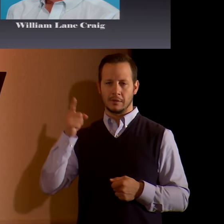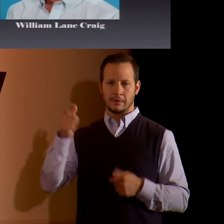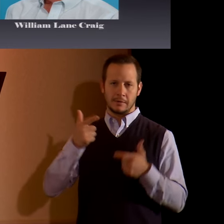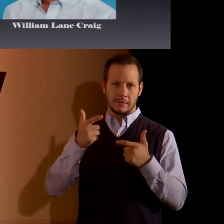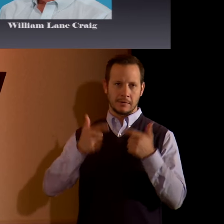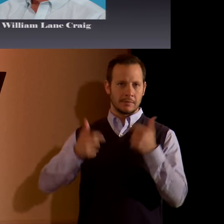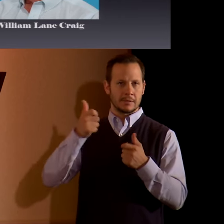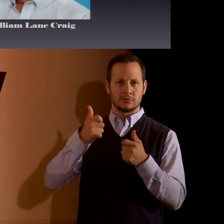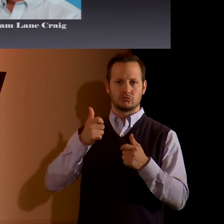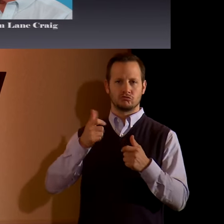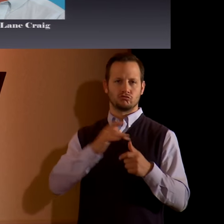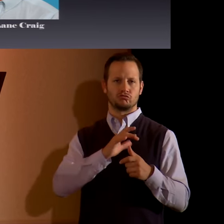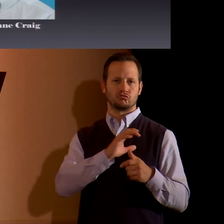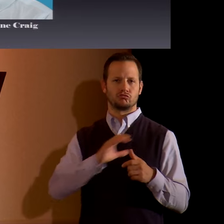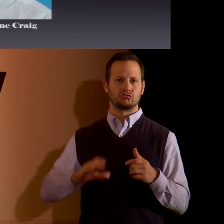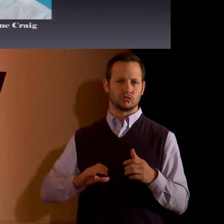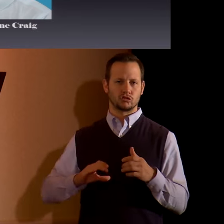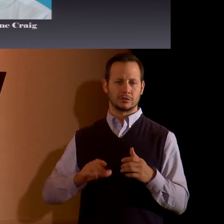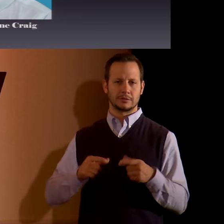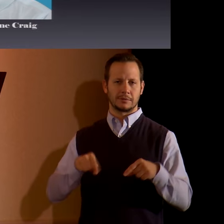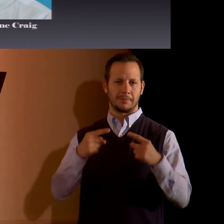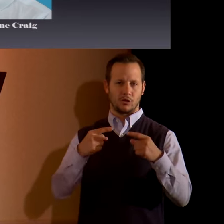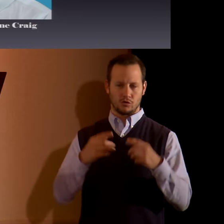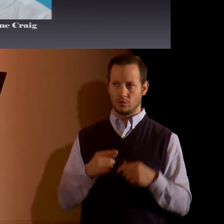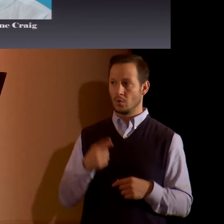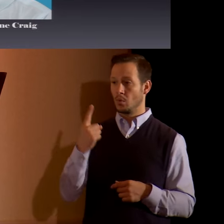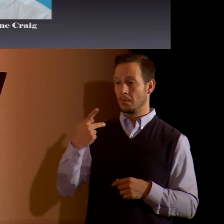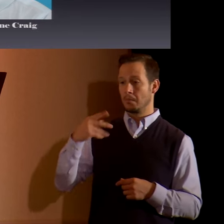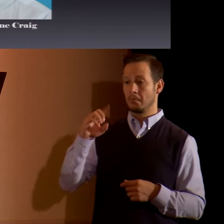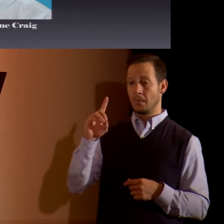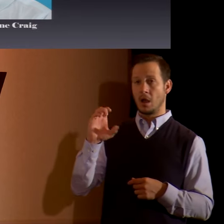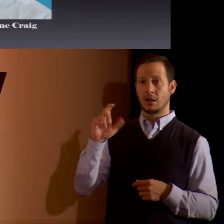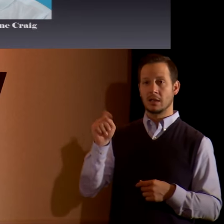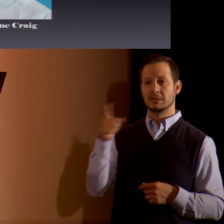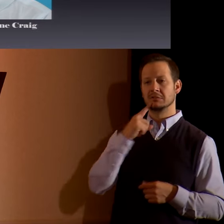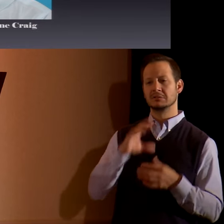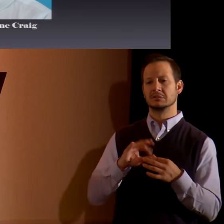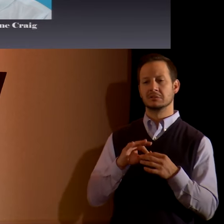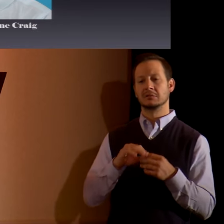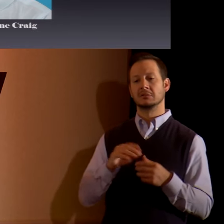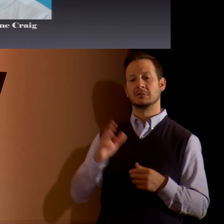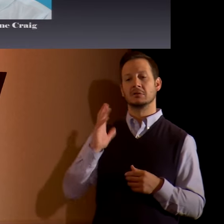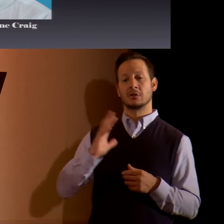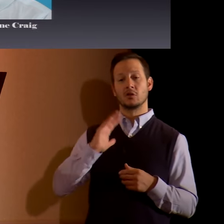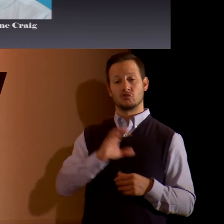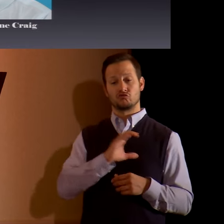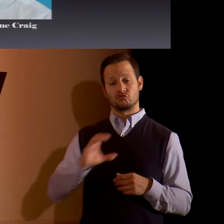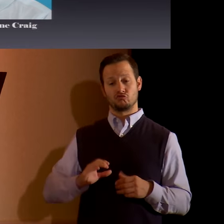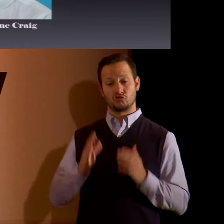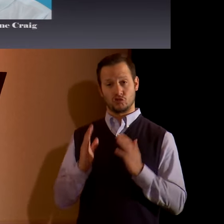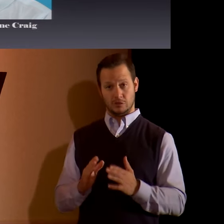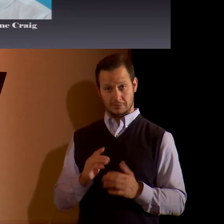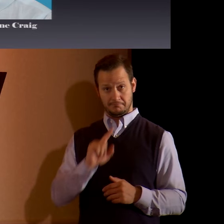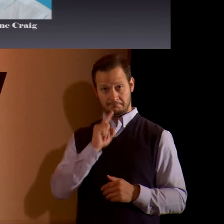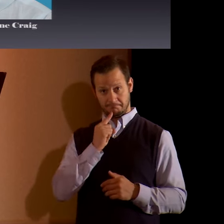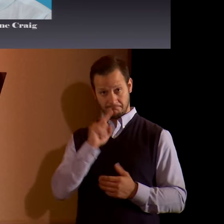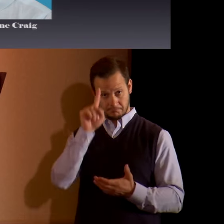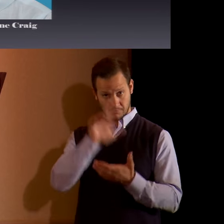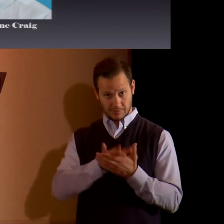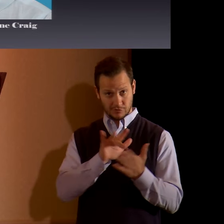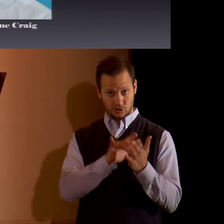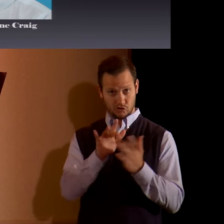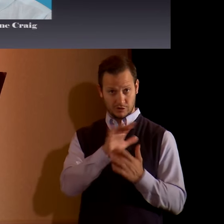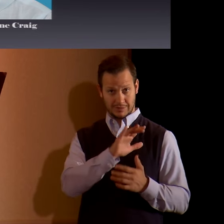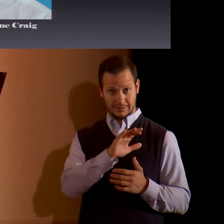debater. In one of his podcasts, Craig demanded, did the early Christians sincerely believe that Jesus was the